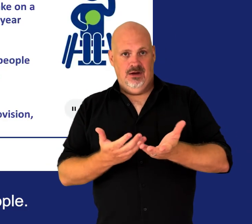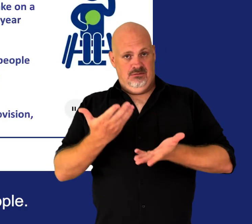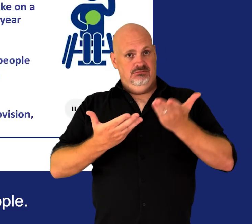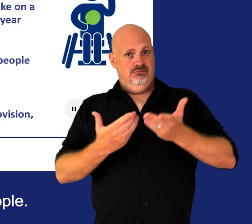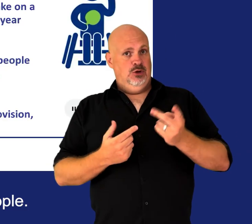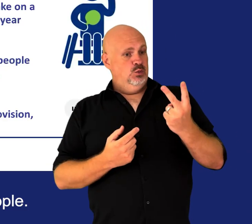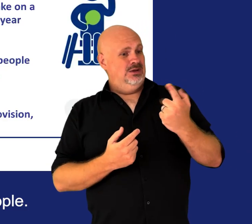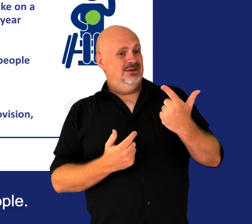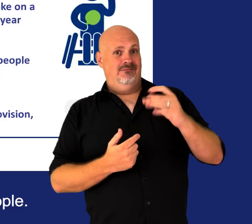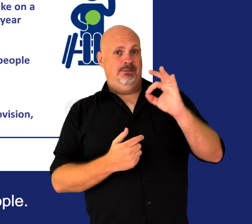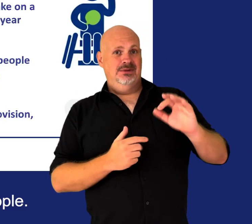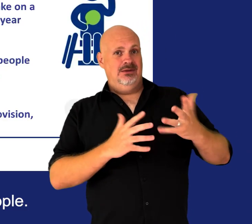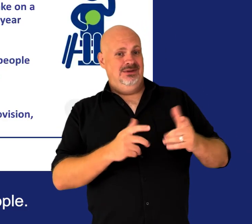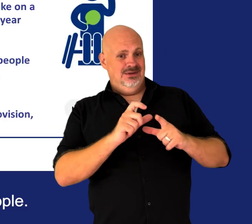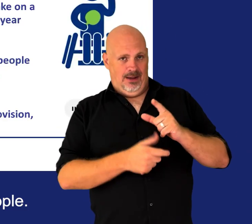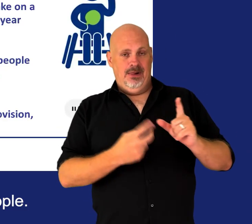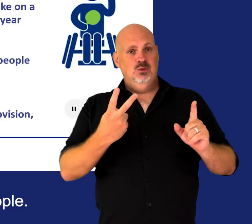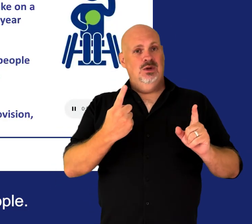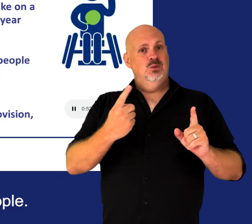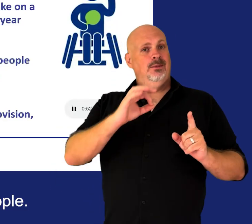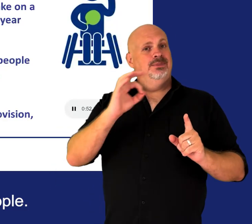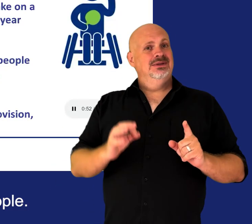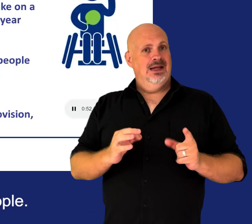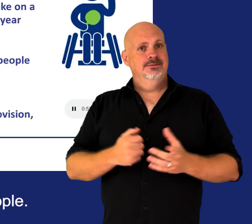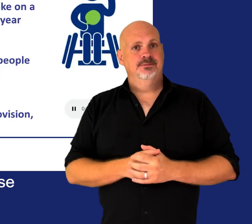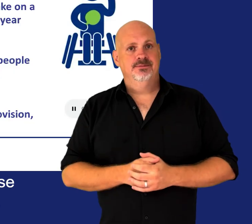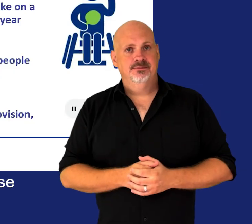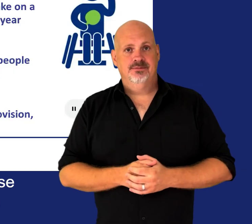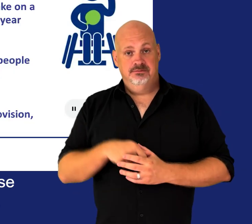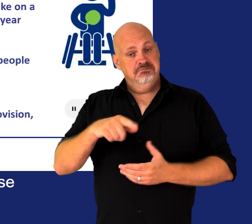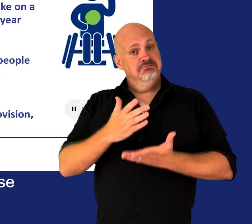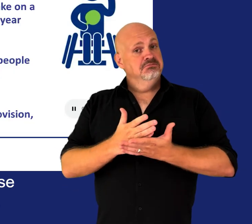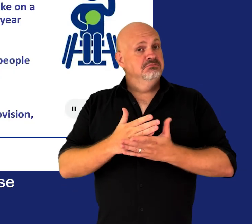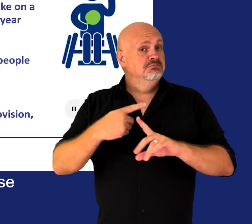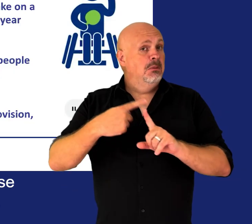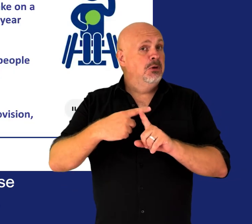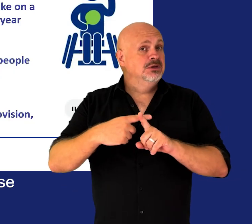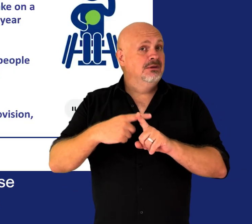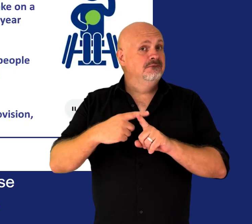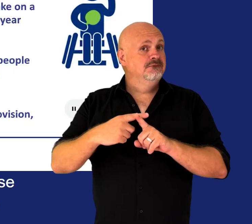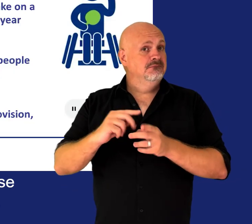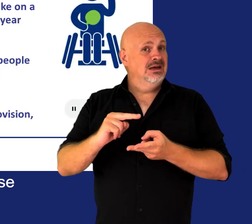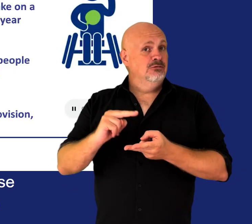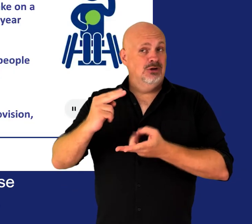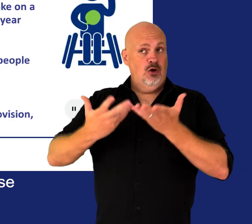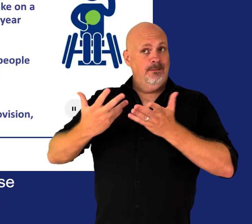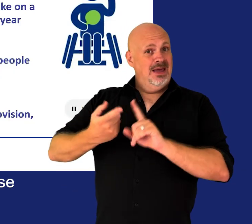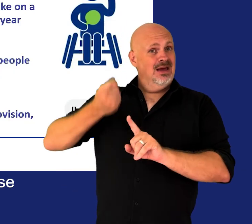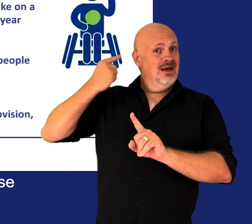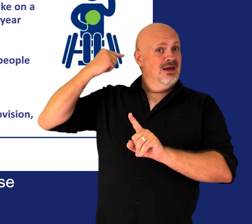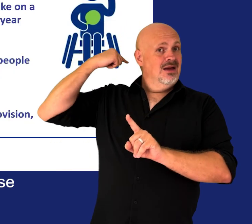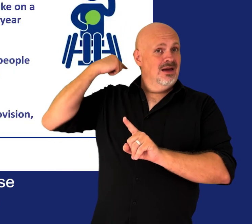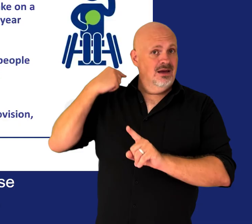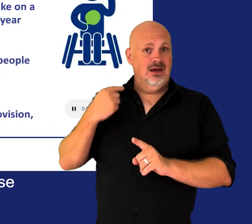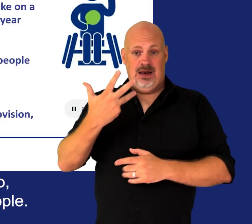disabled people compared to 27% of non-disabled people. And this is actually a positive increase compared to previous years